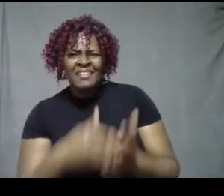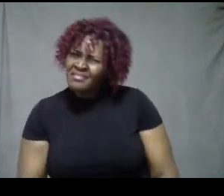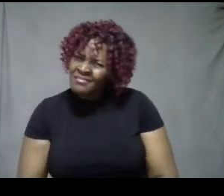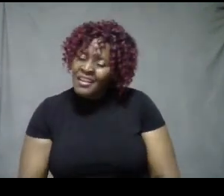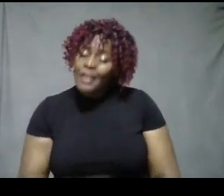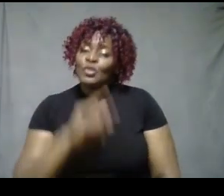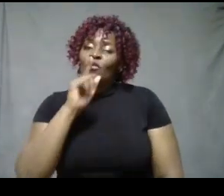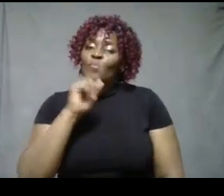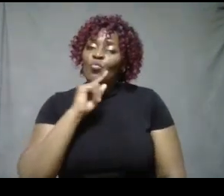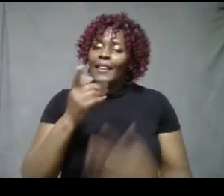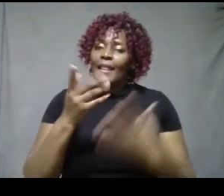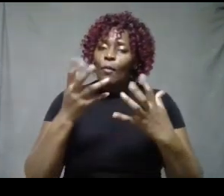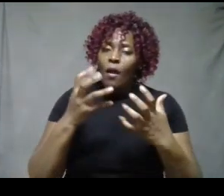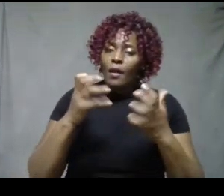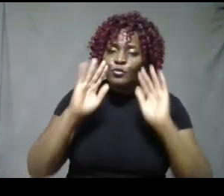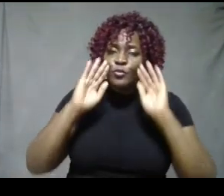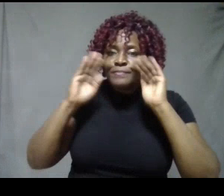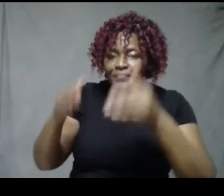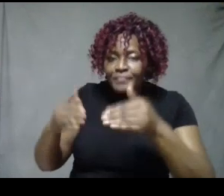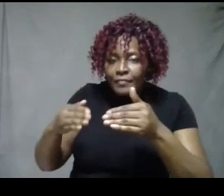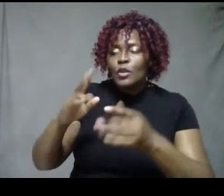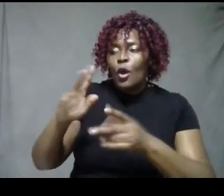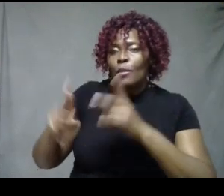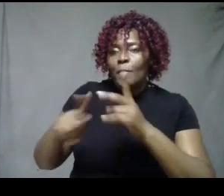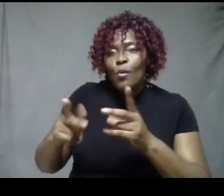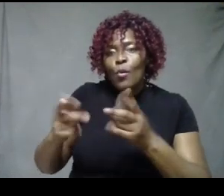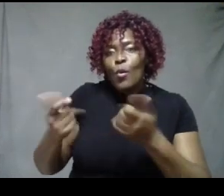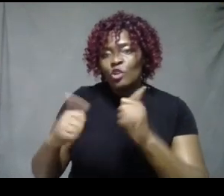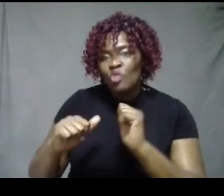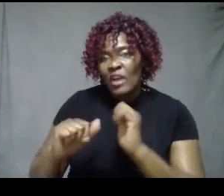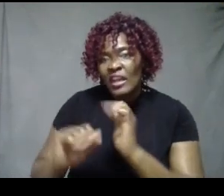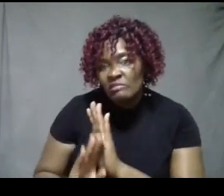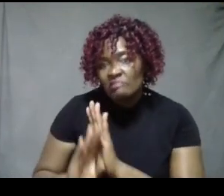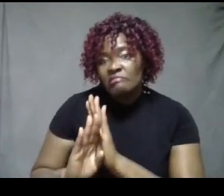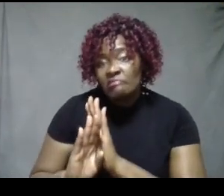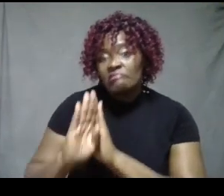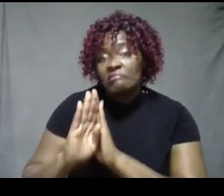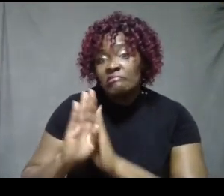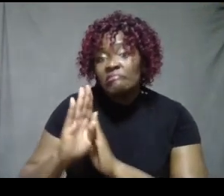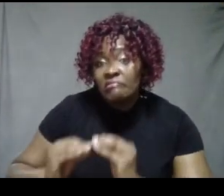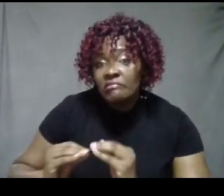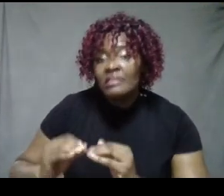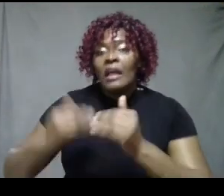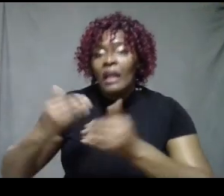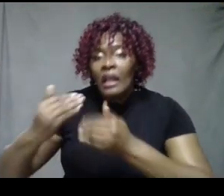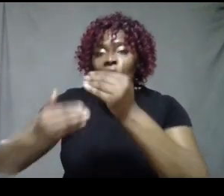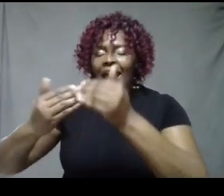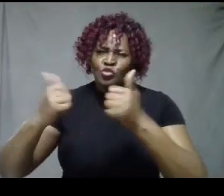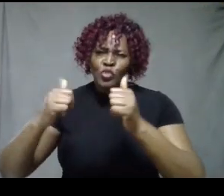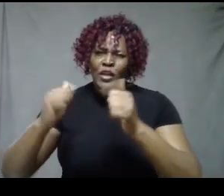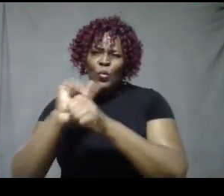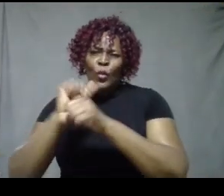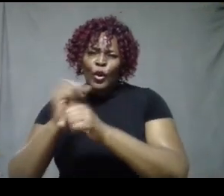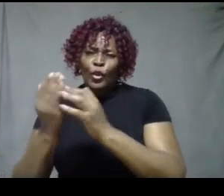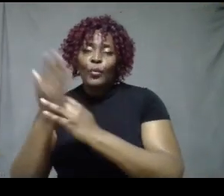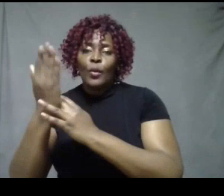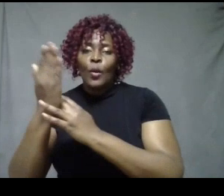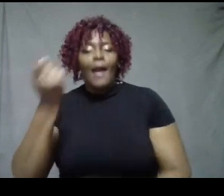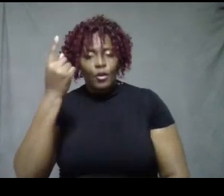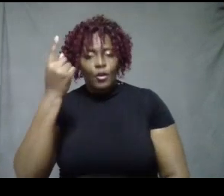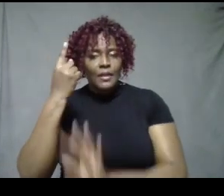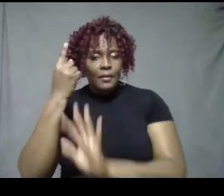in on those individuals in our community that are trying to develop something and trying to work through it, I understand that to the point where they